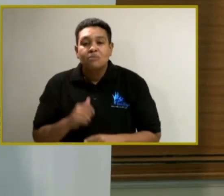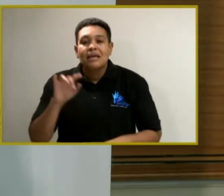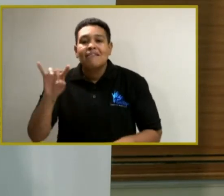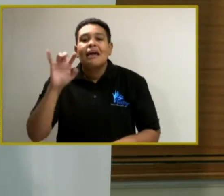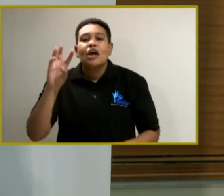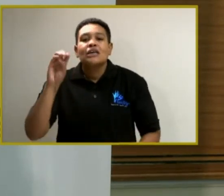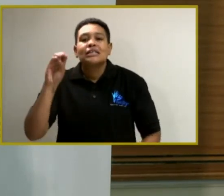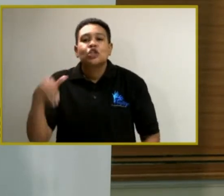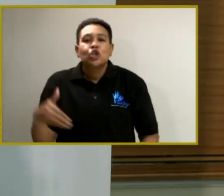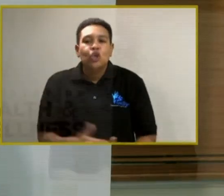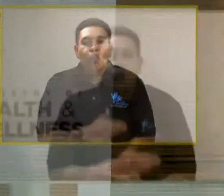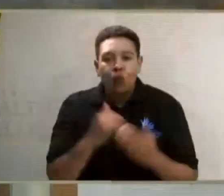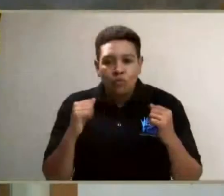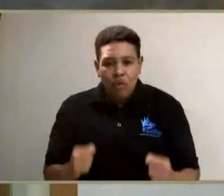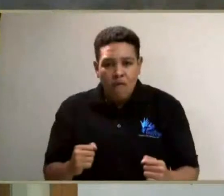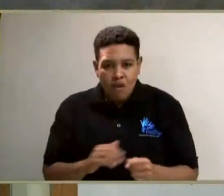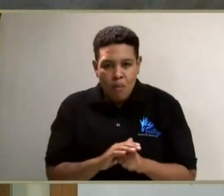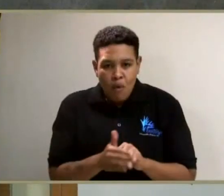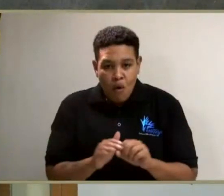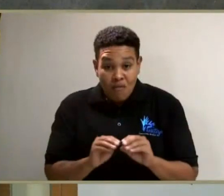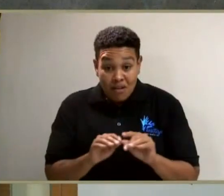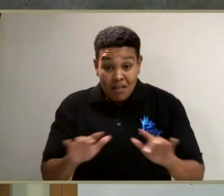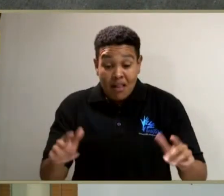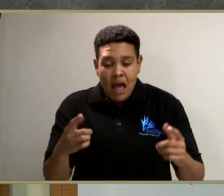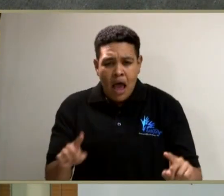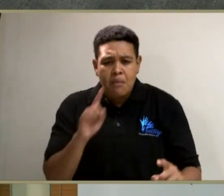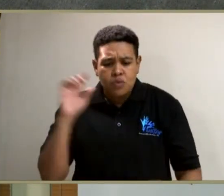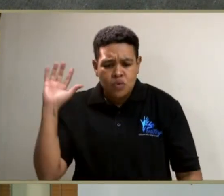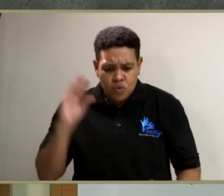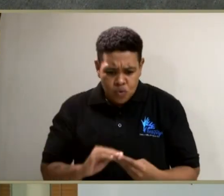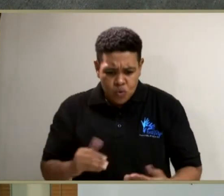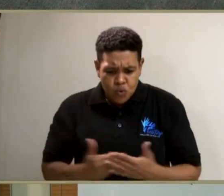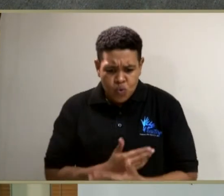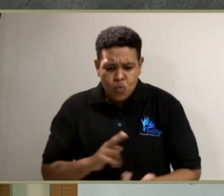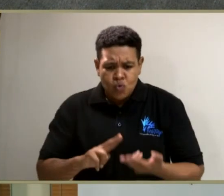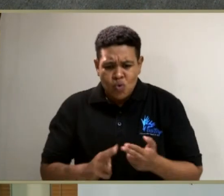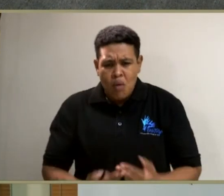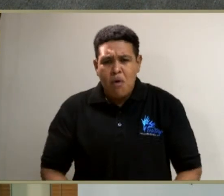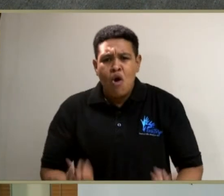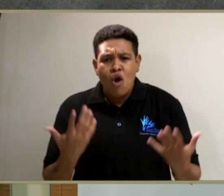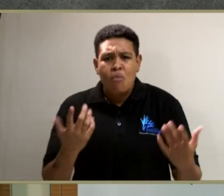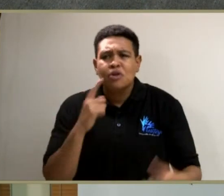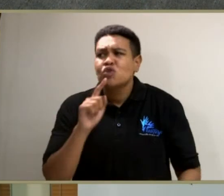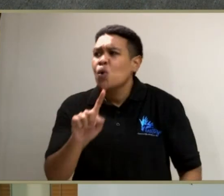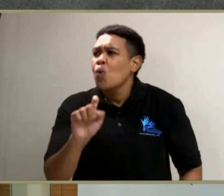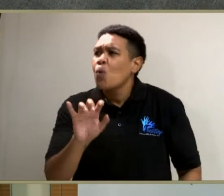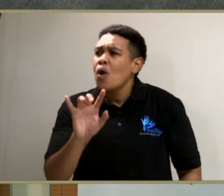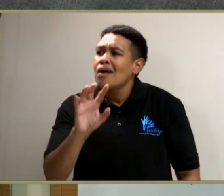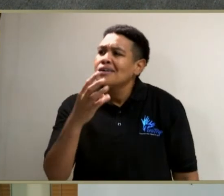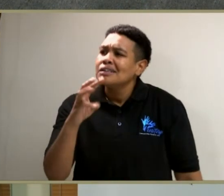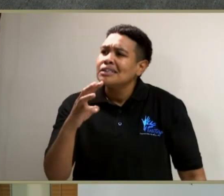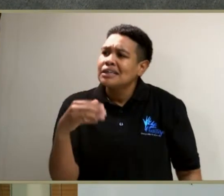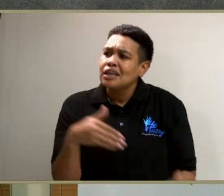new cases, which brings our new numbers up to